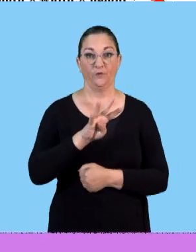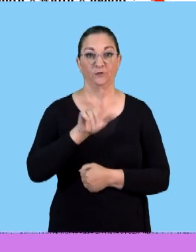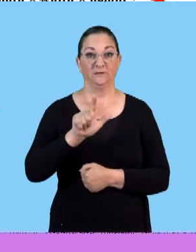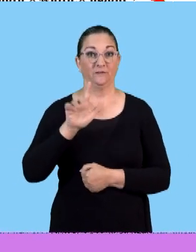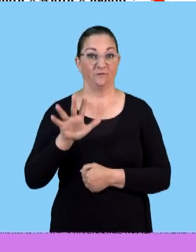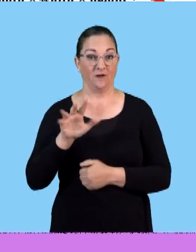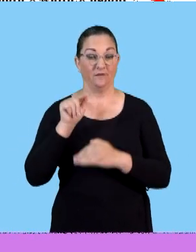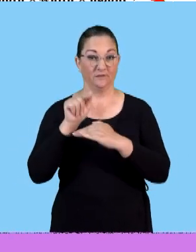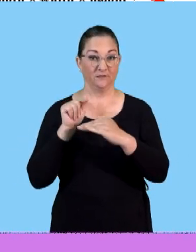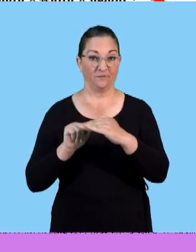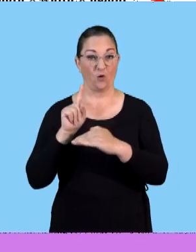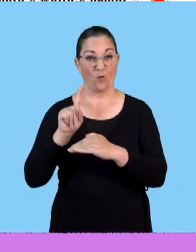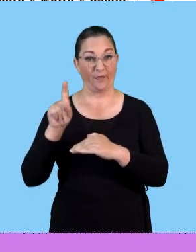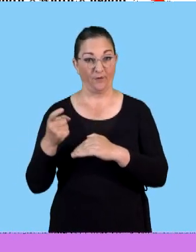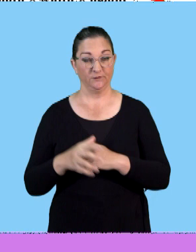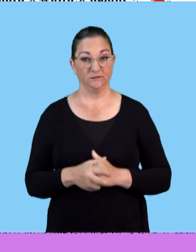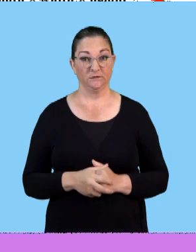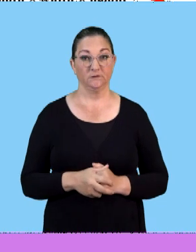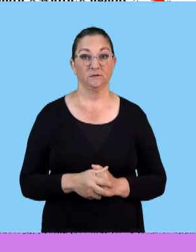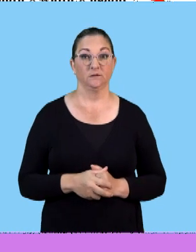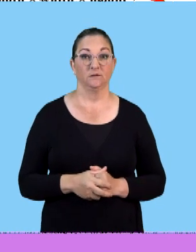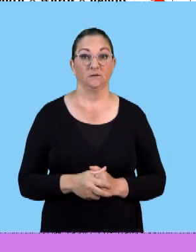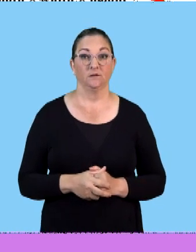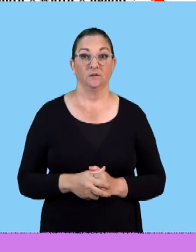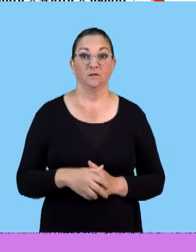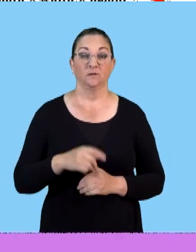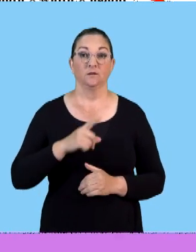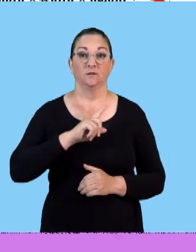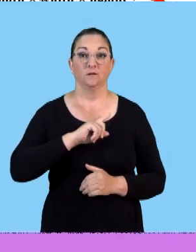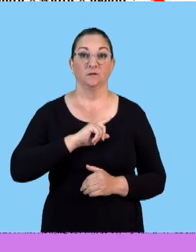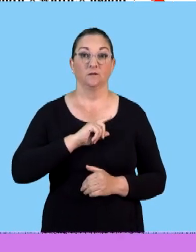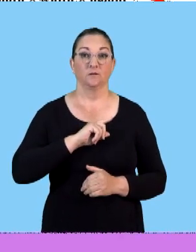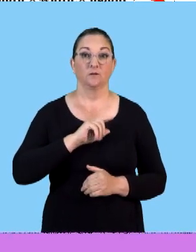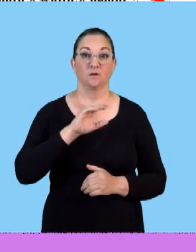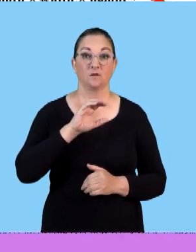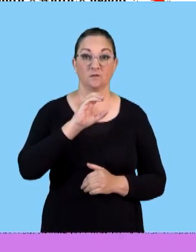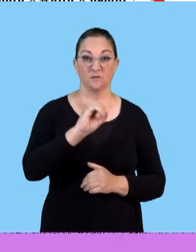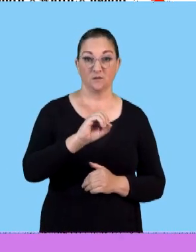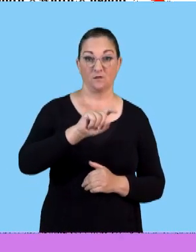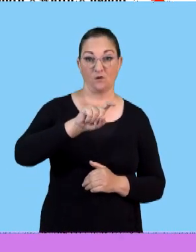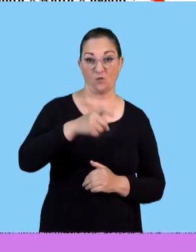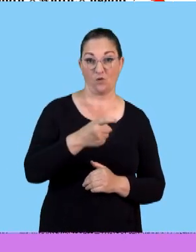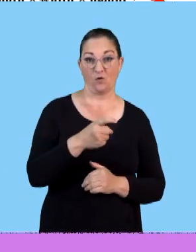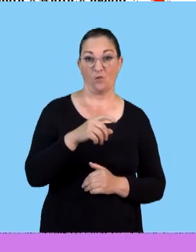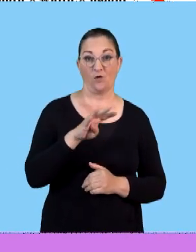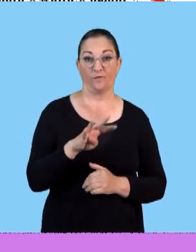width, it's 475 divided also by 1,000. That will give me a width